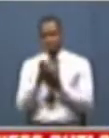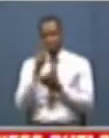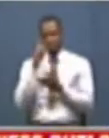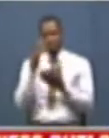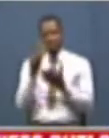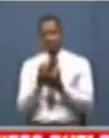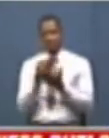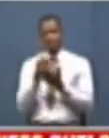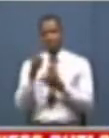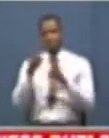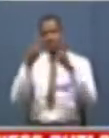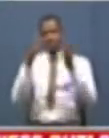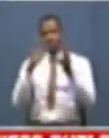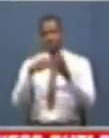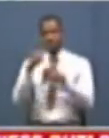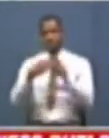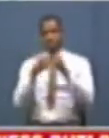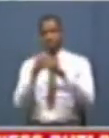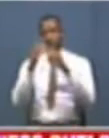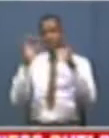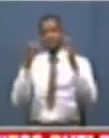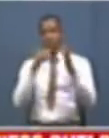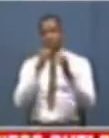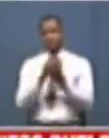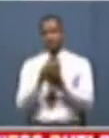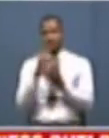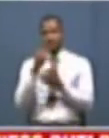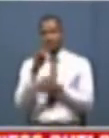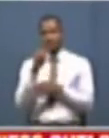The theme for this year's conference is the